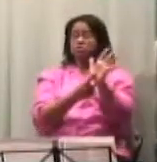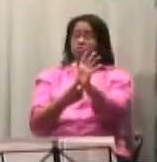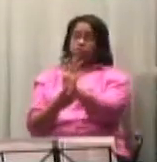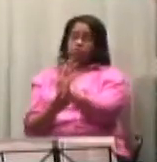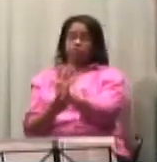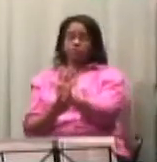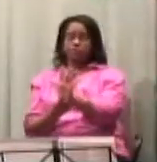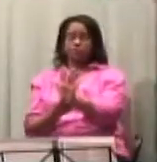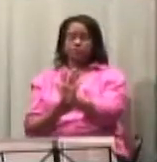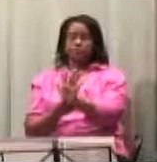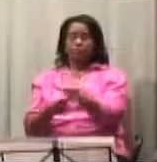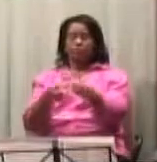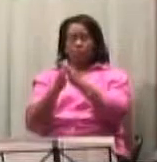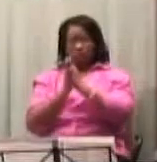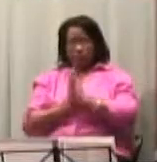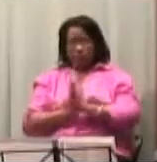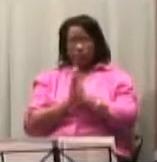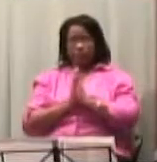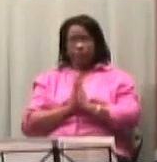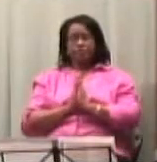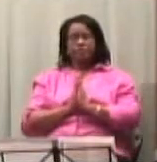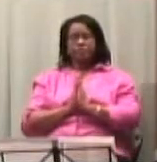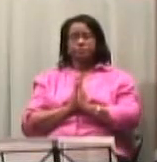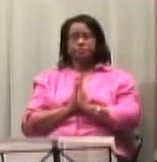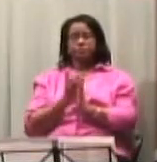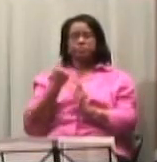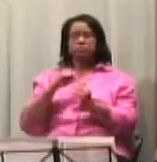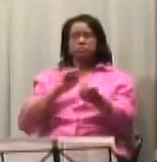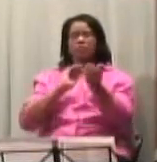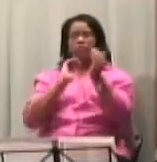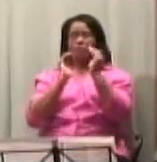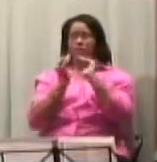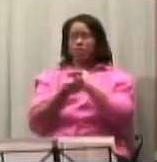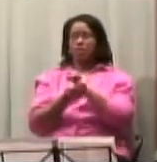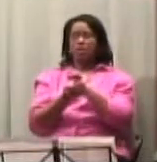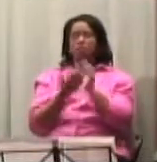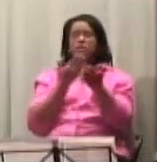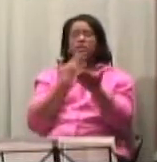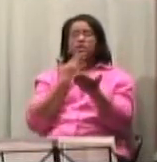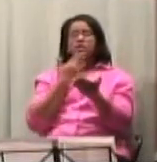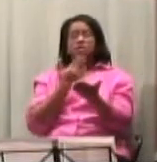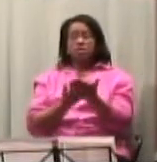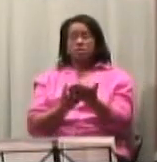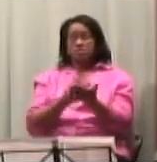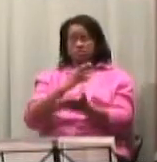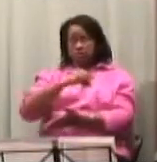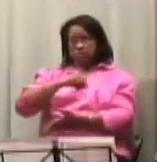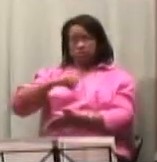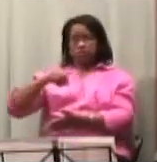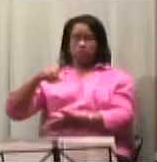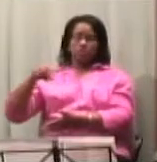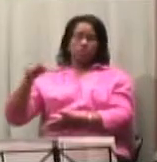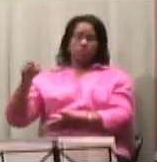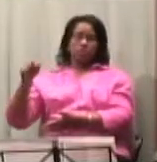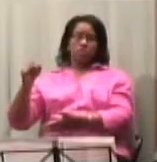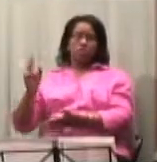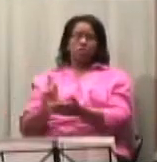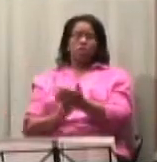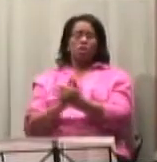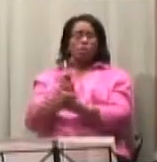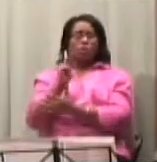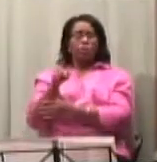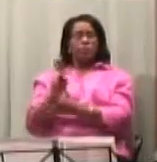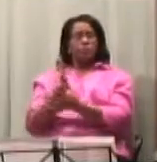gospel, we pray that we may become a rich soil, that we may start to produce fruit as